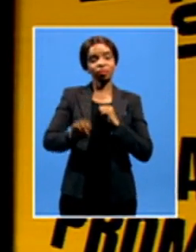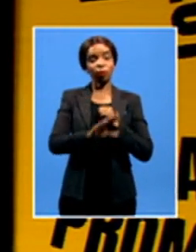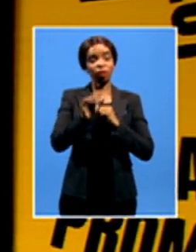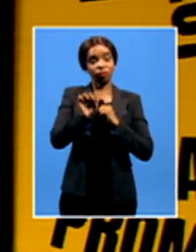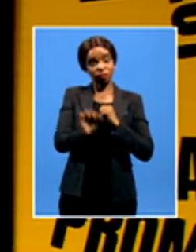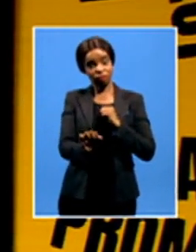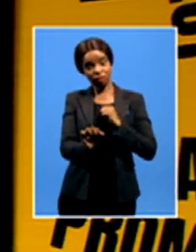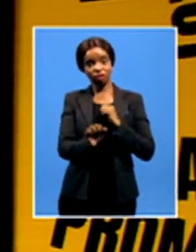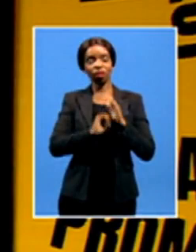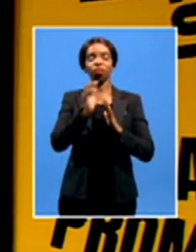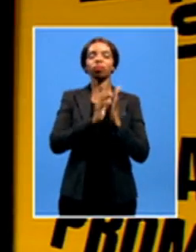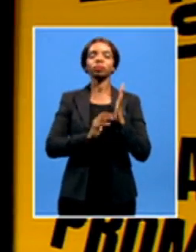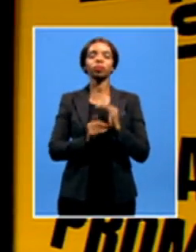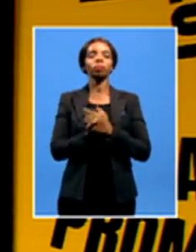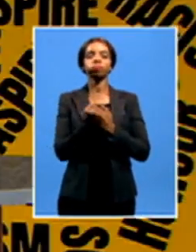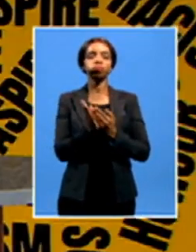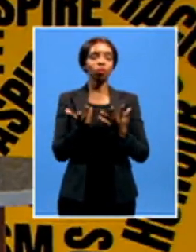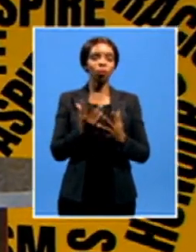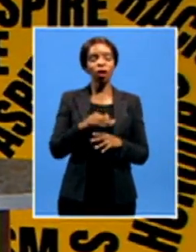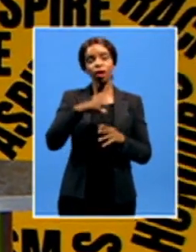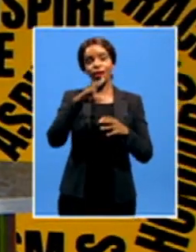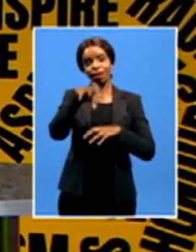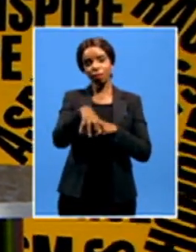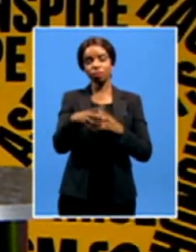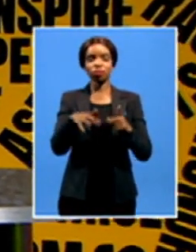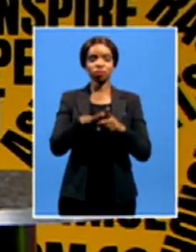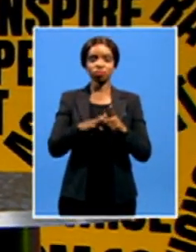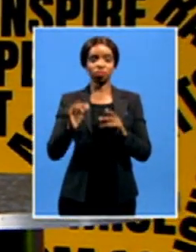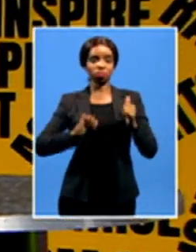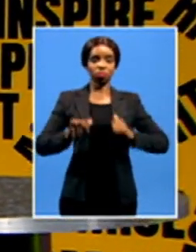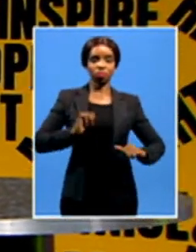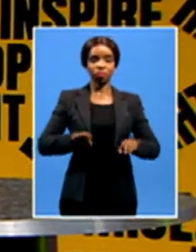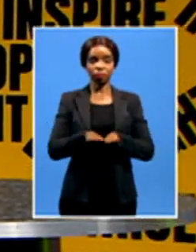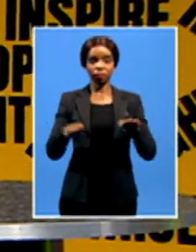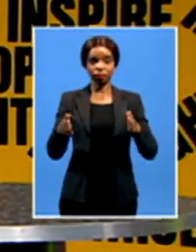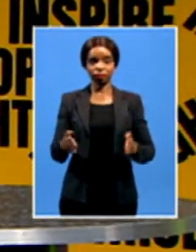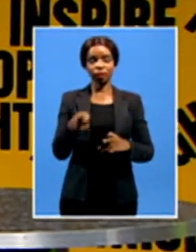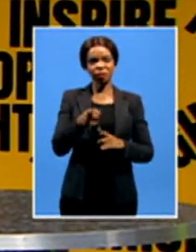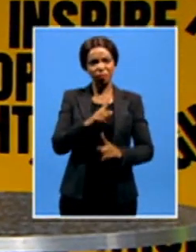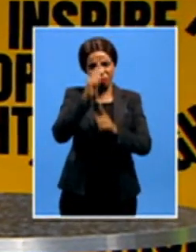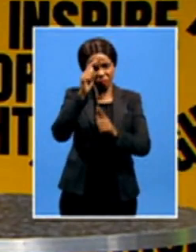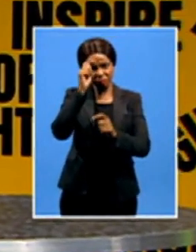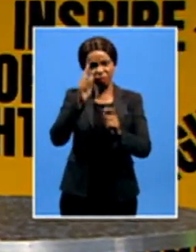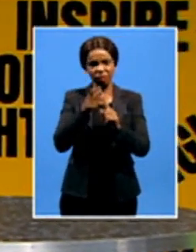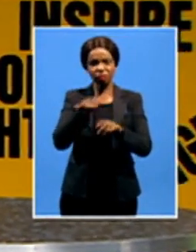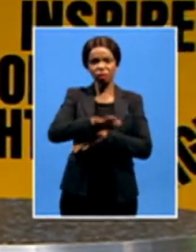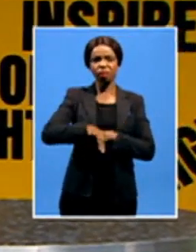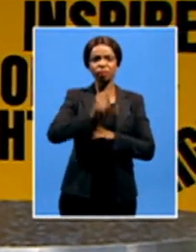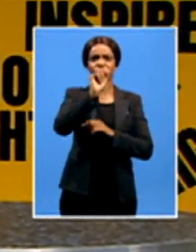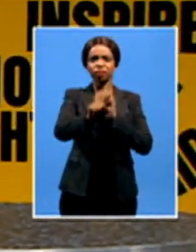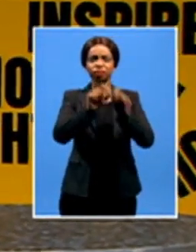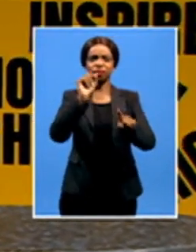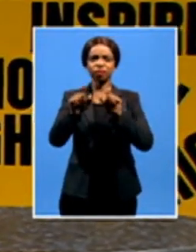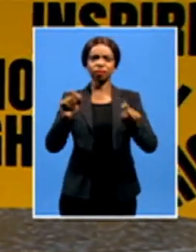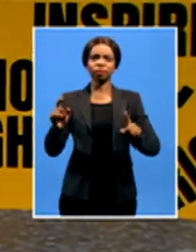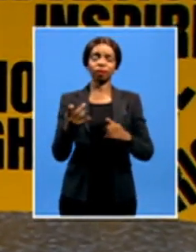on canvas and on stages. Recognition has come from far and wide. Recently, Nelson Makamo graced